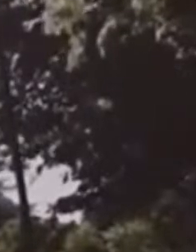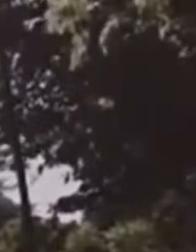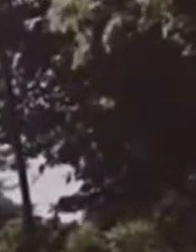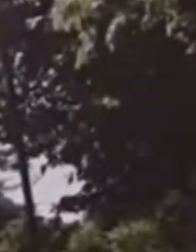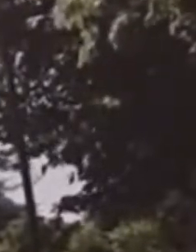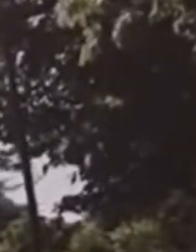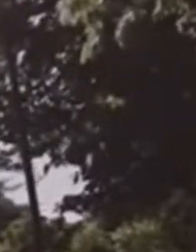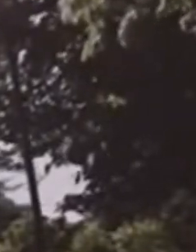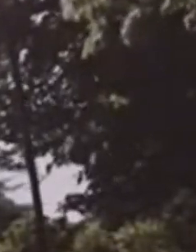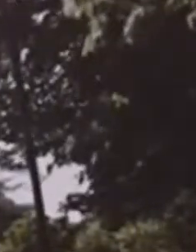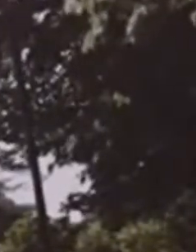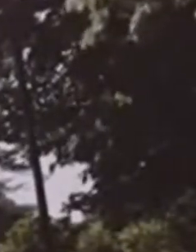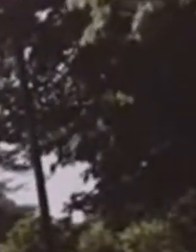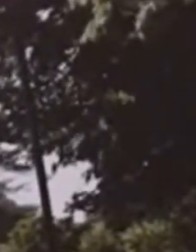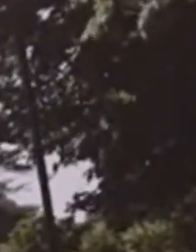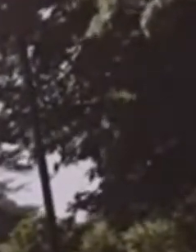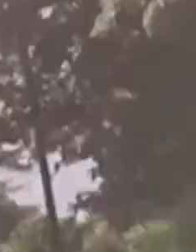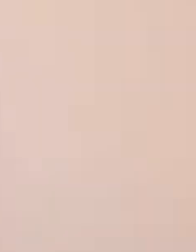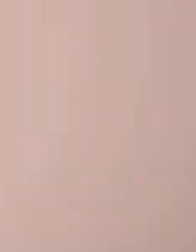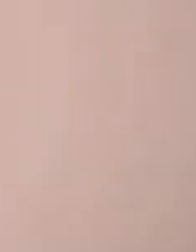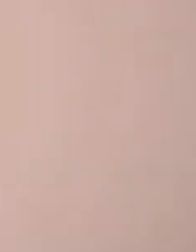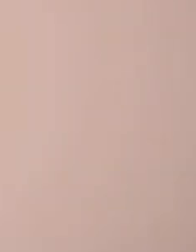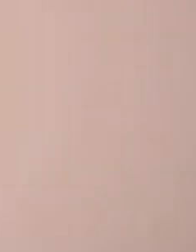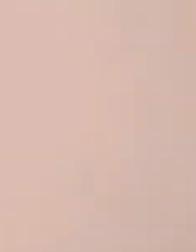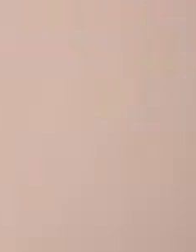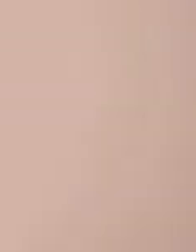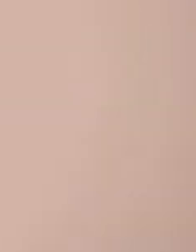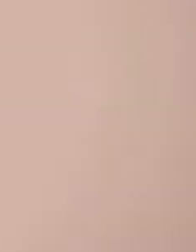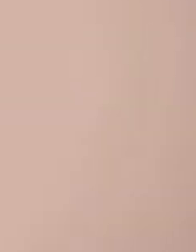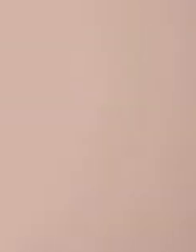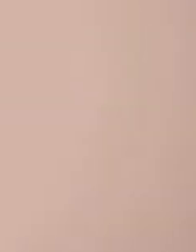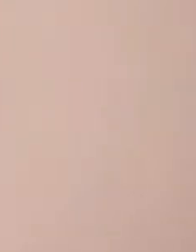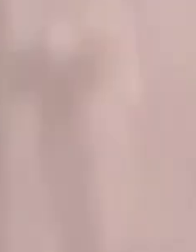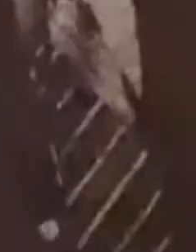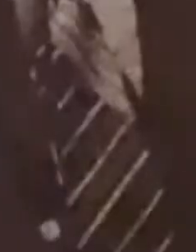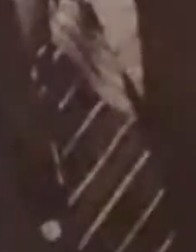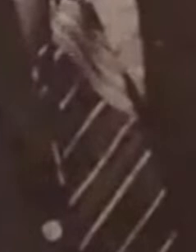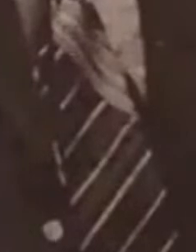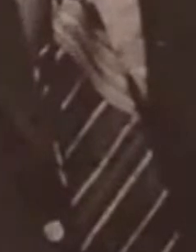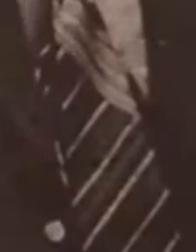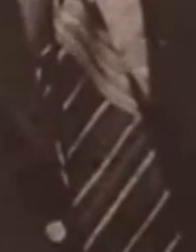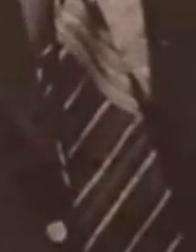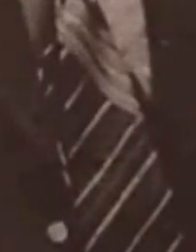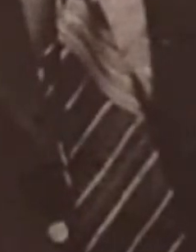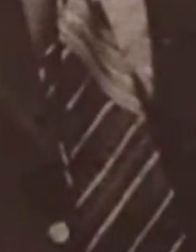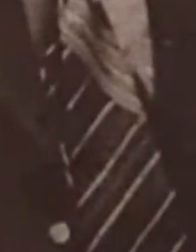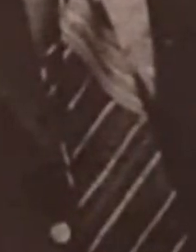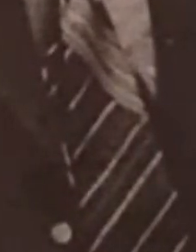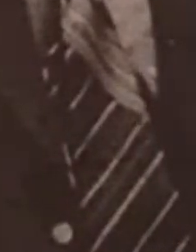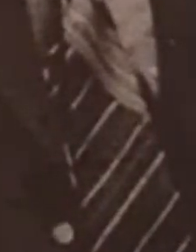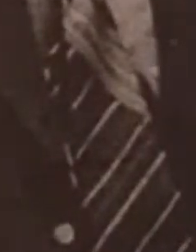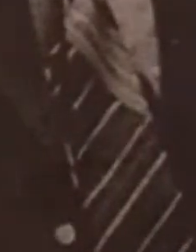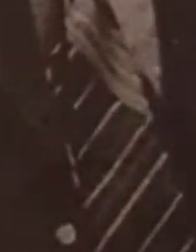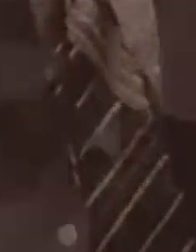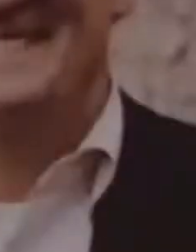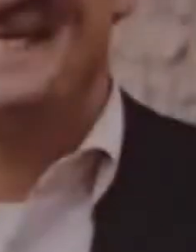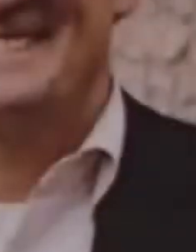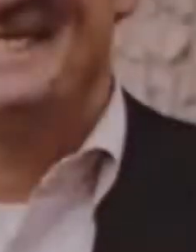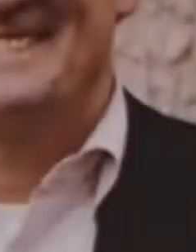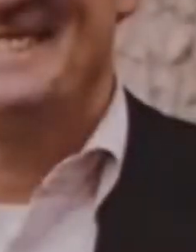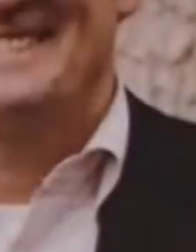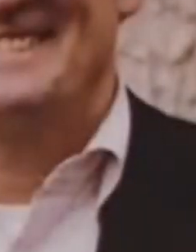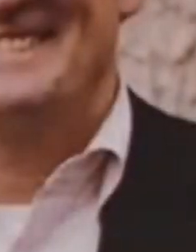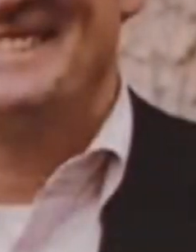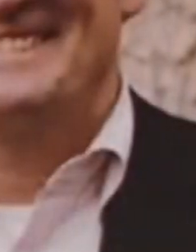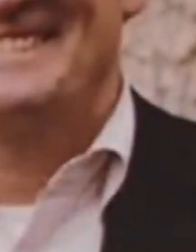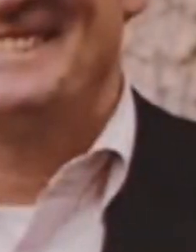governor's mansion in Albany. The distance Kathy Hochul's life has taken her. But that journey would not have been